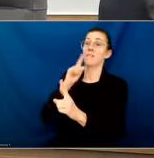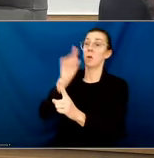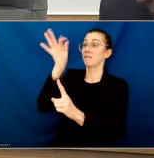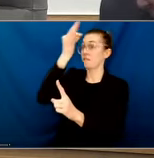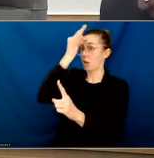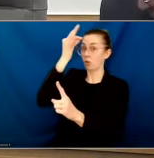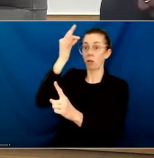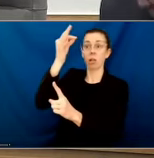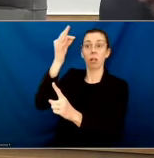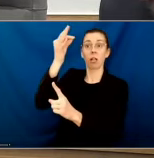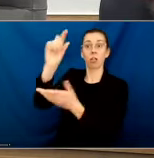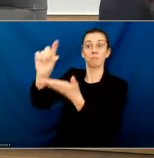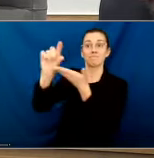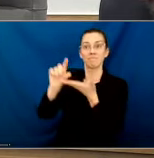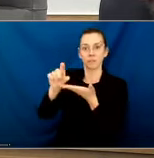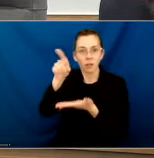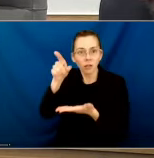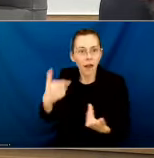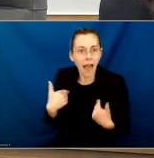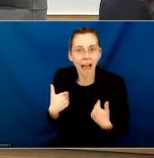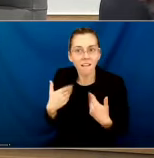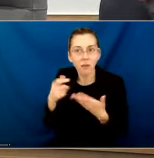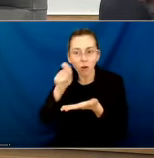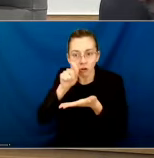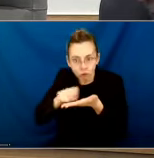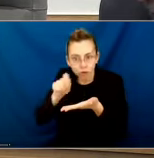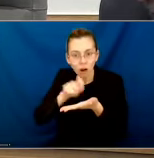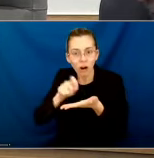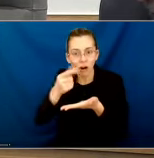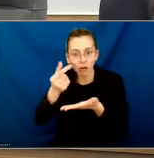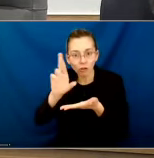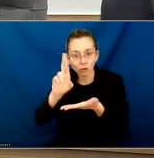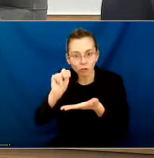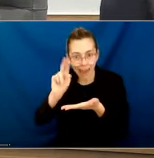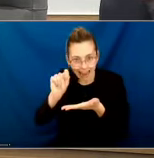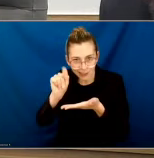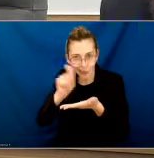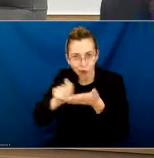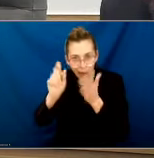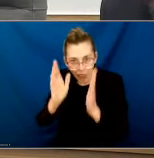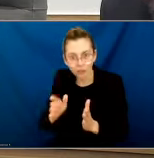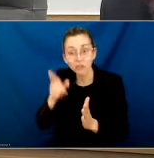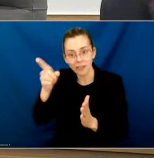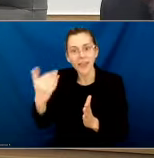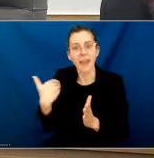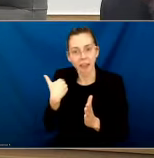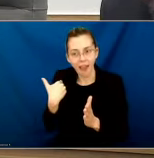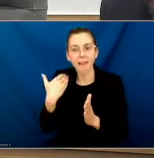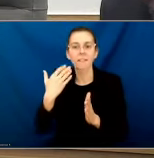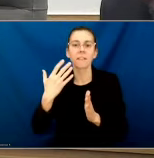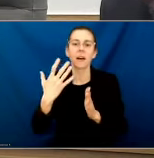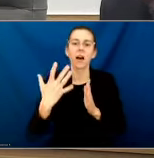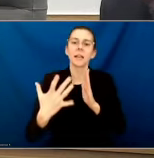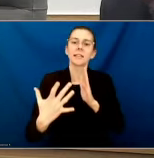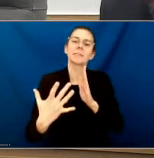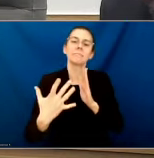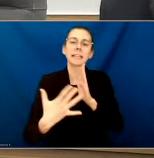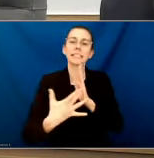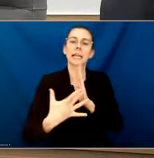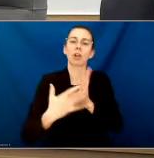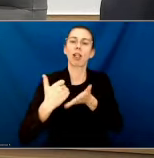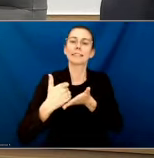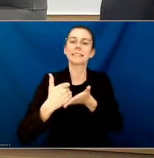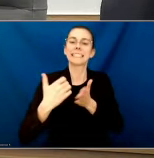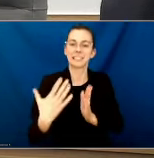grant writers. Mm-hmm. They have technical assistants. So we're trying to set up something that is a central point for these organizations